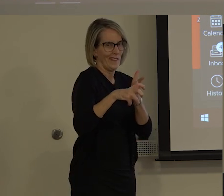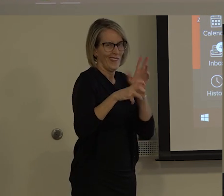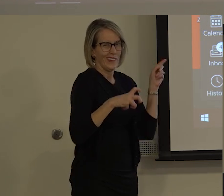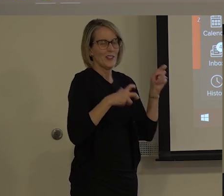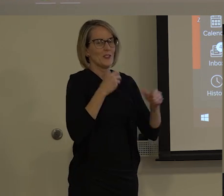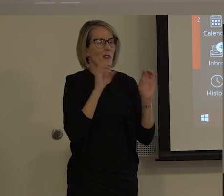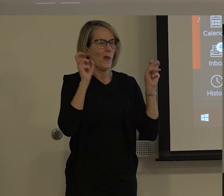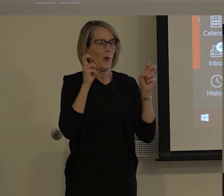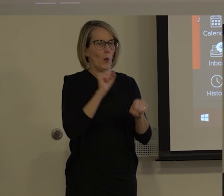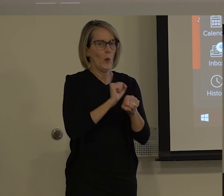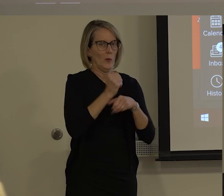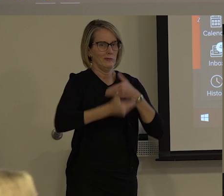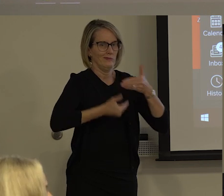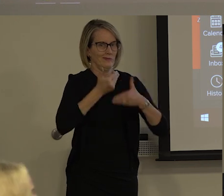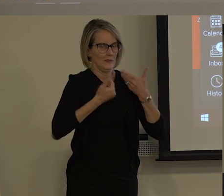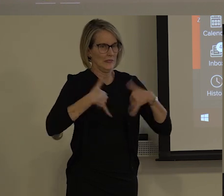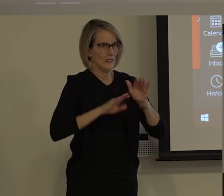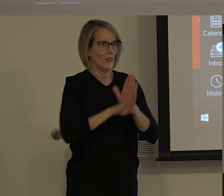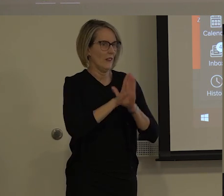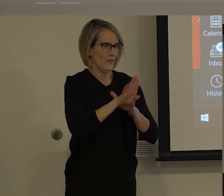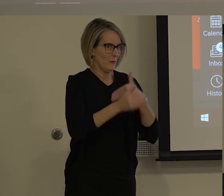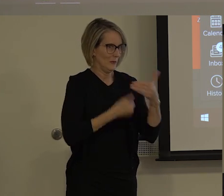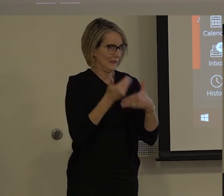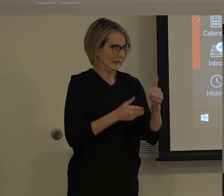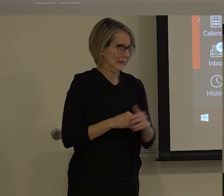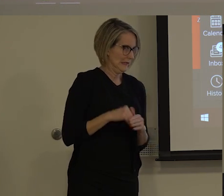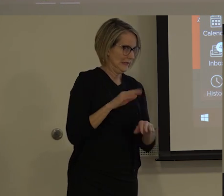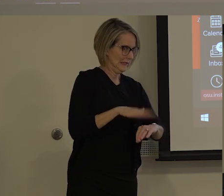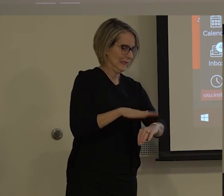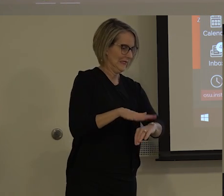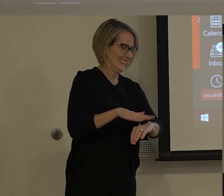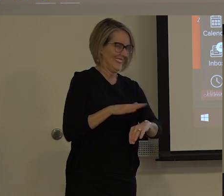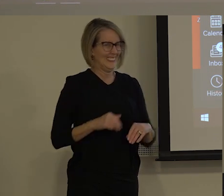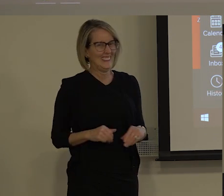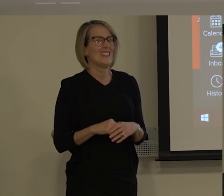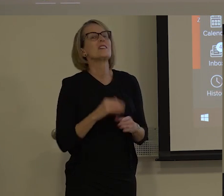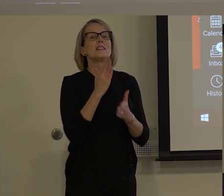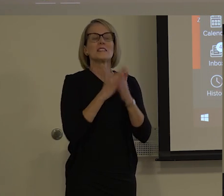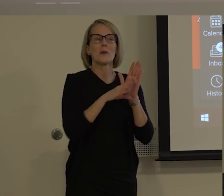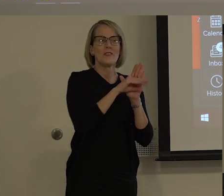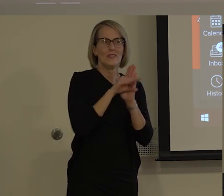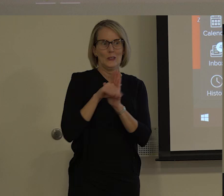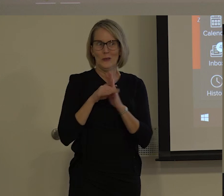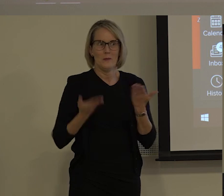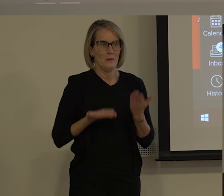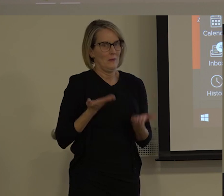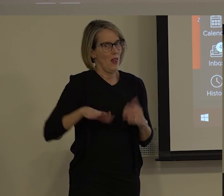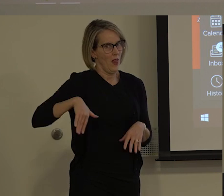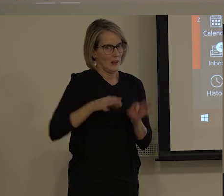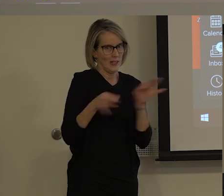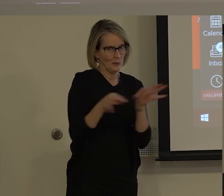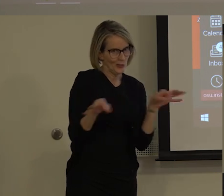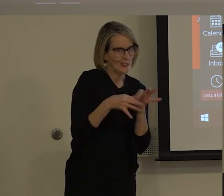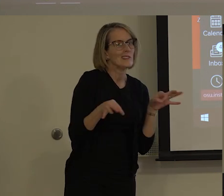you're going to see is still sort of being developed and fleshed out. So I just want to put that out there. So some of the videos might not have captions and stuff yet. We're working